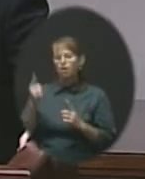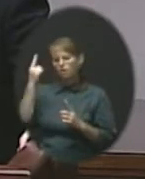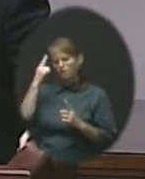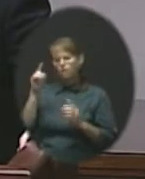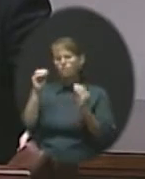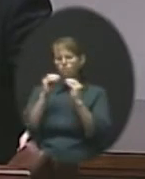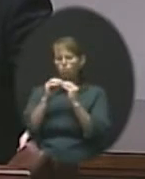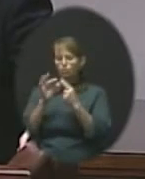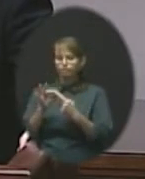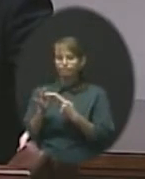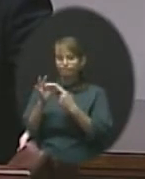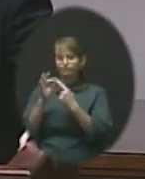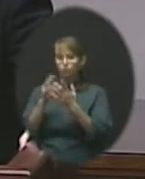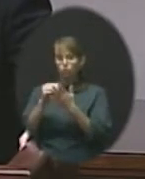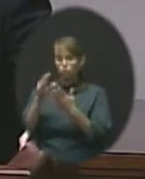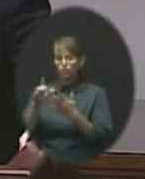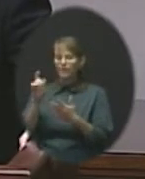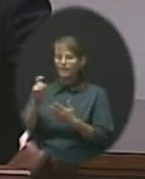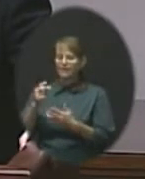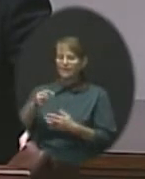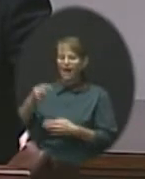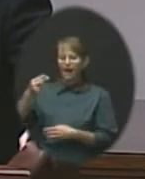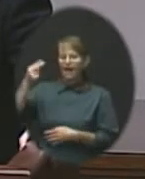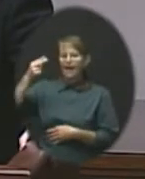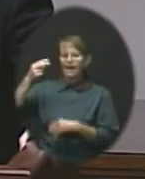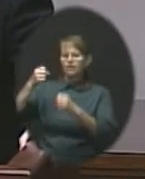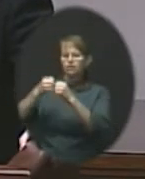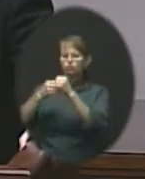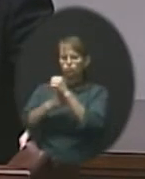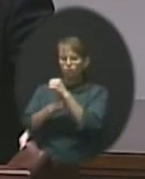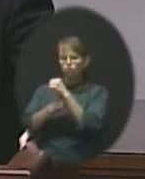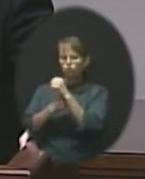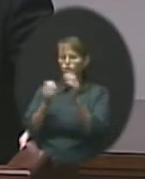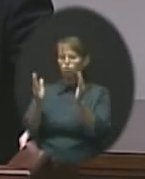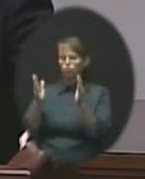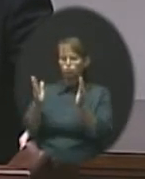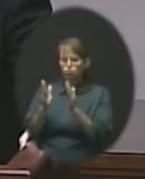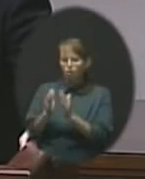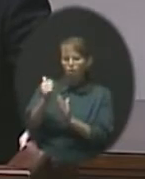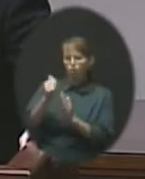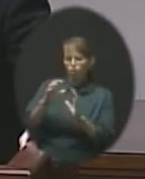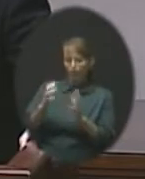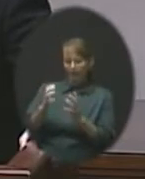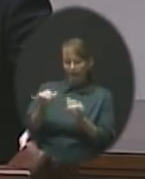unique student that needs high structure, even smaller classroom.